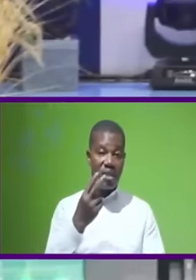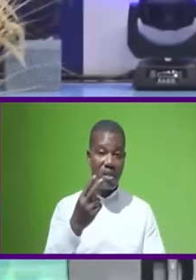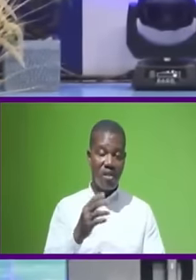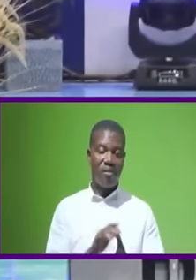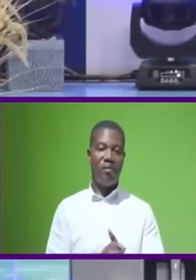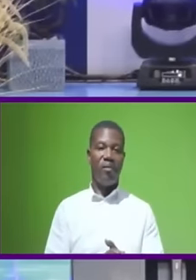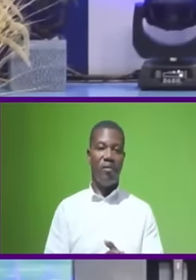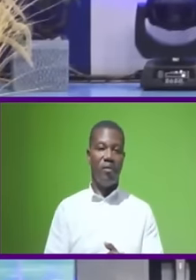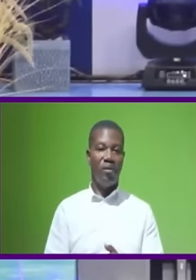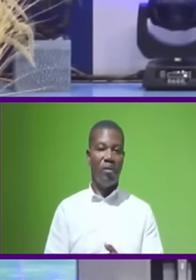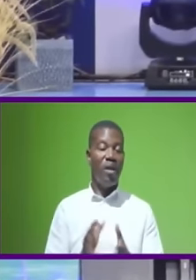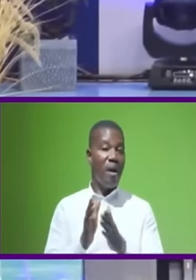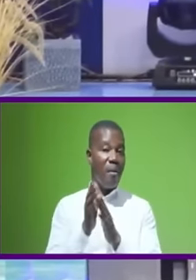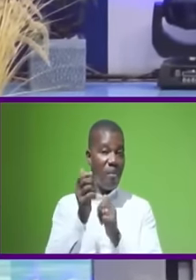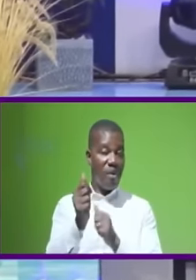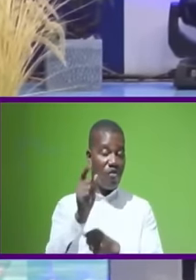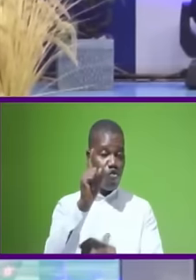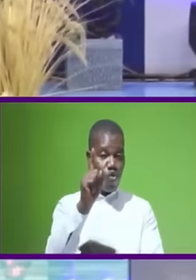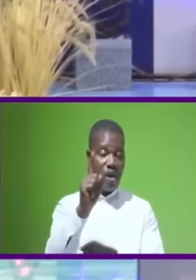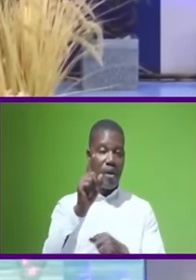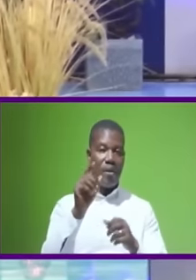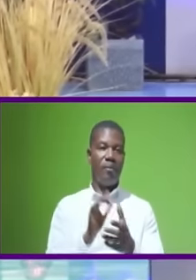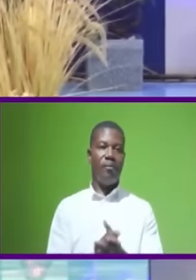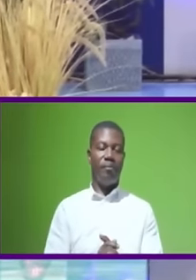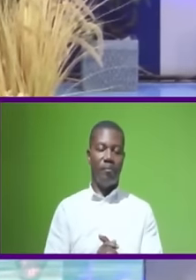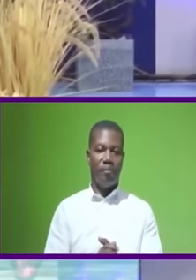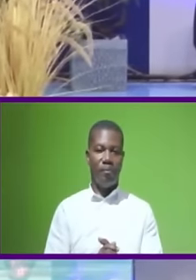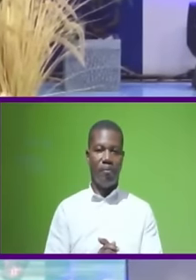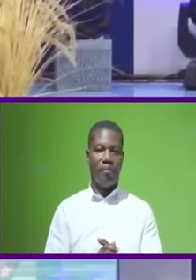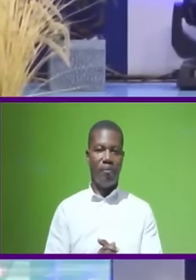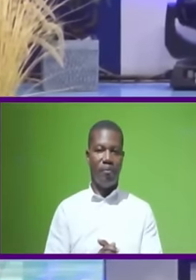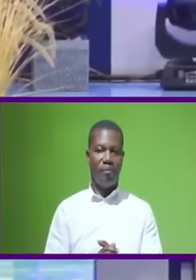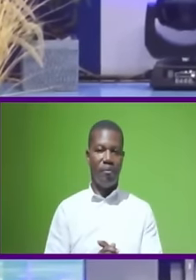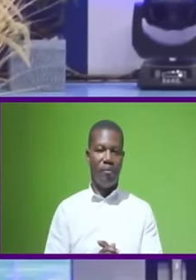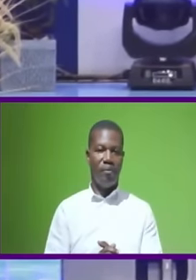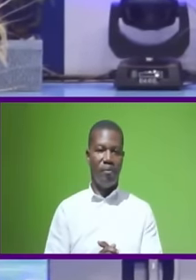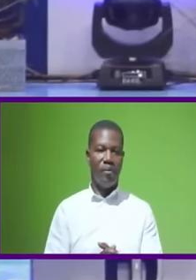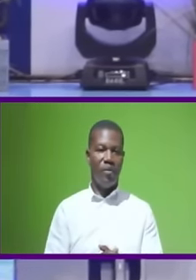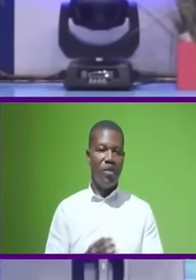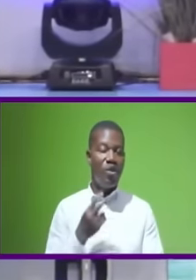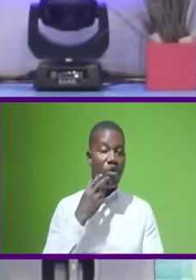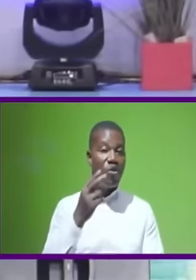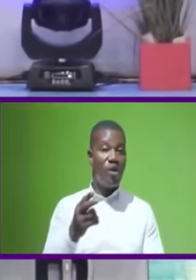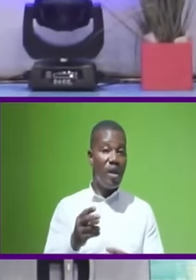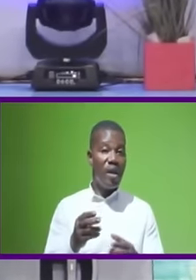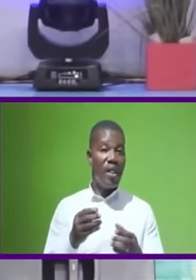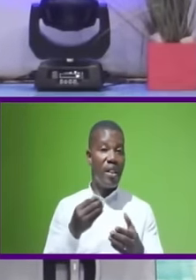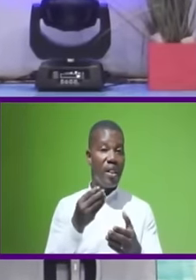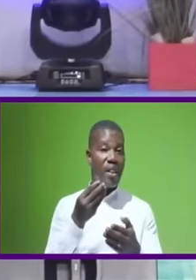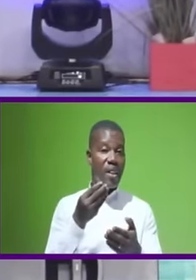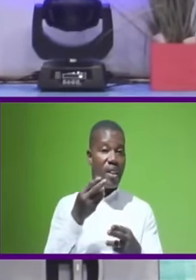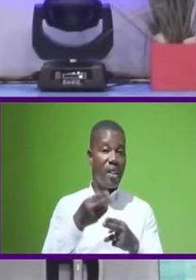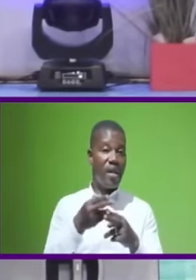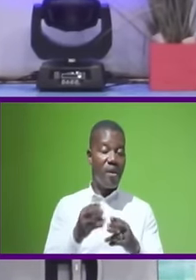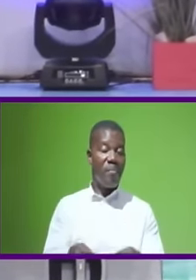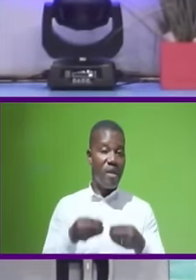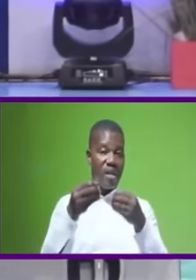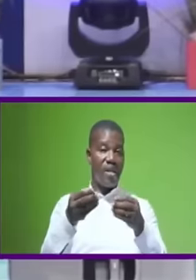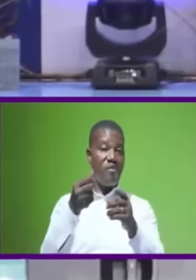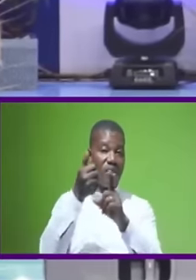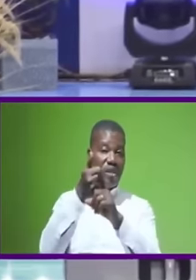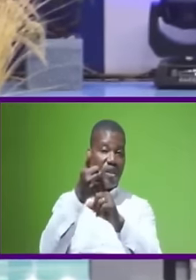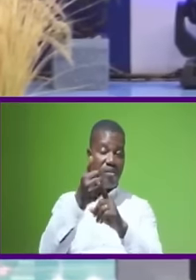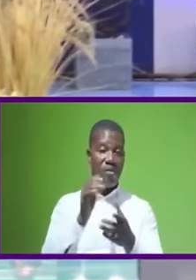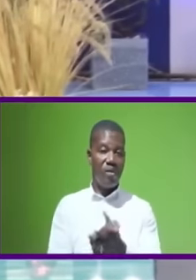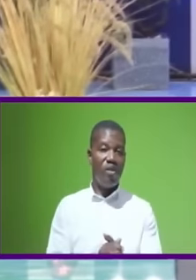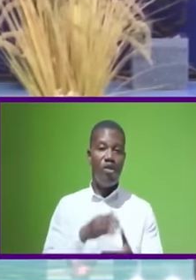Take a look at this. One of the believers. Look at the name that he made for himself.